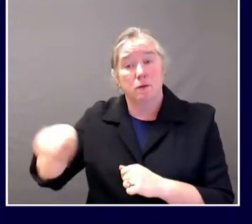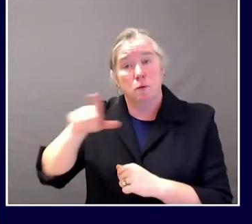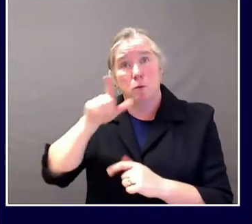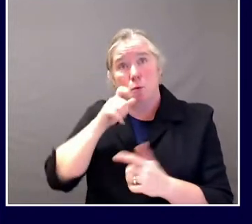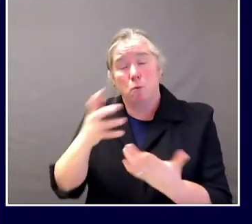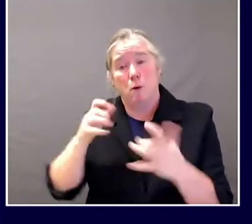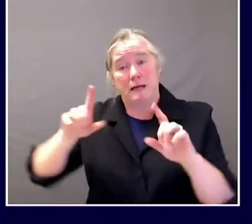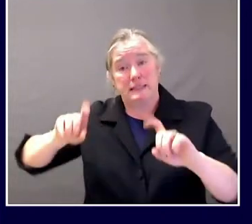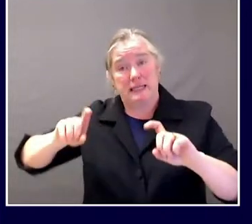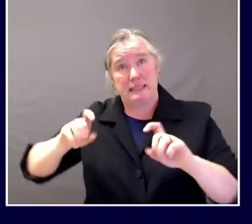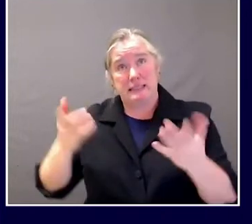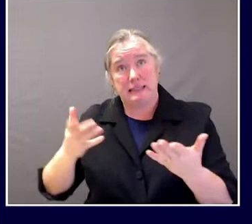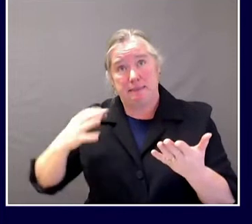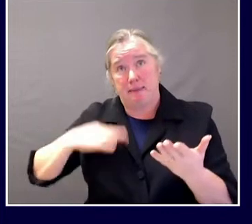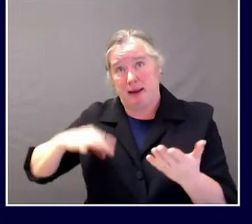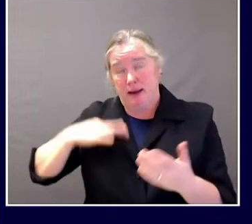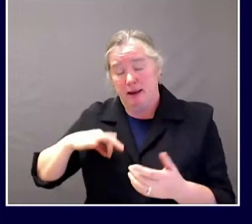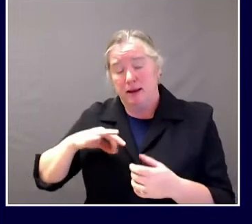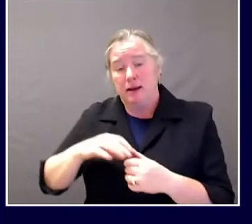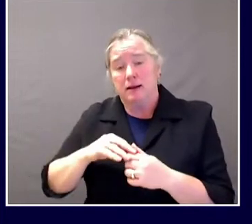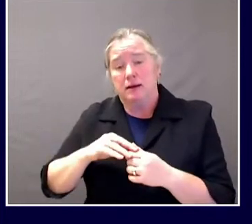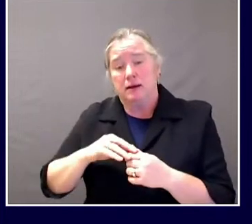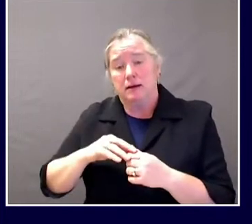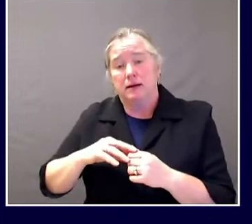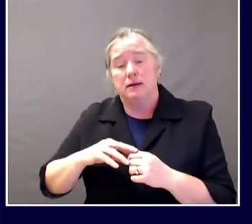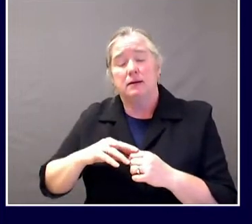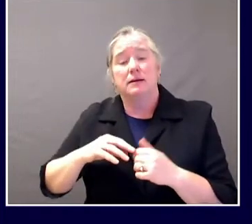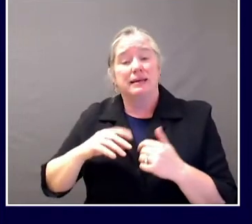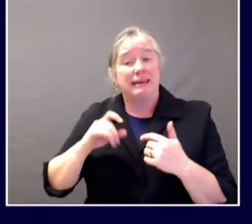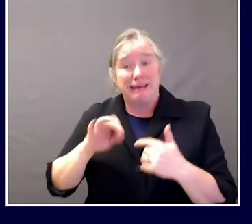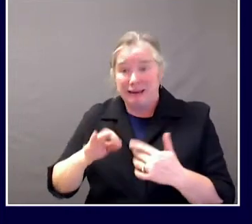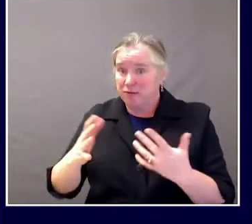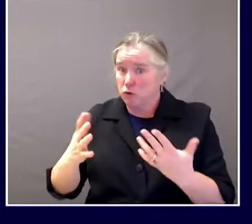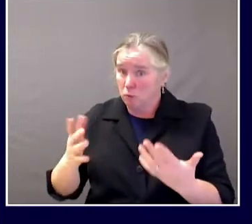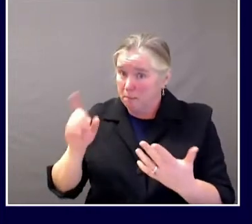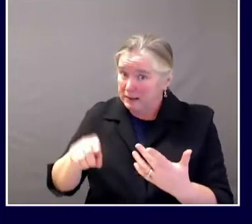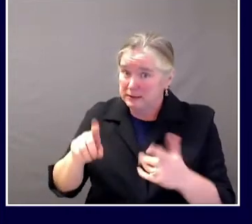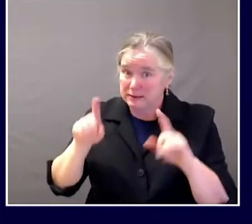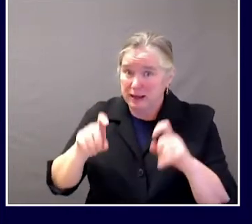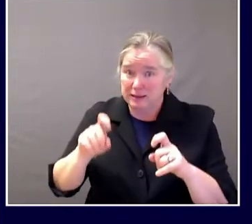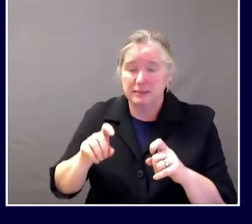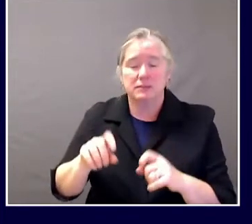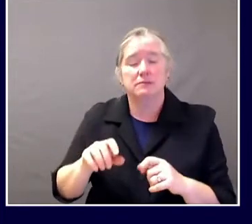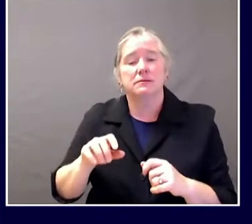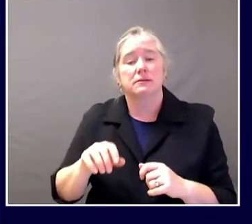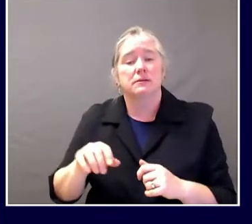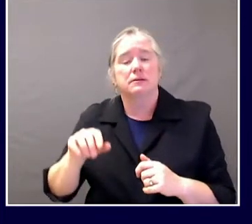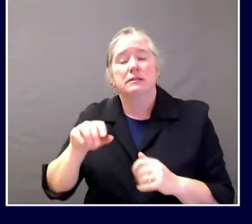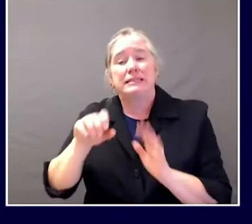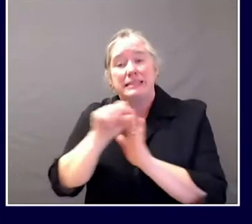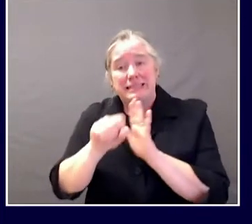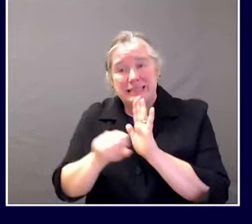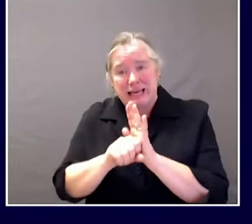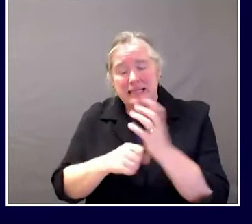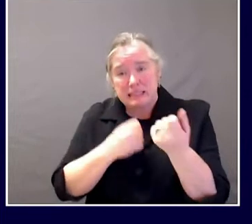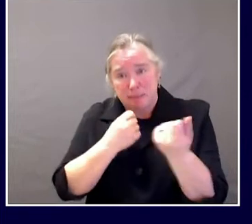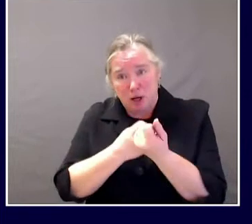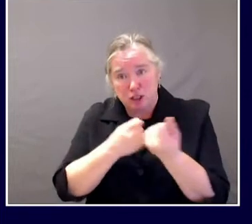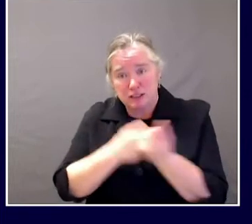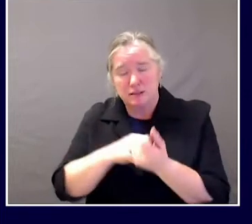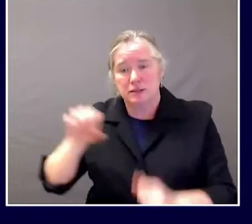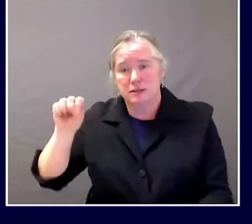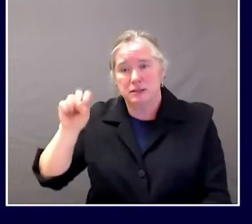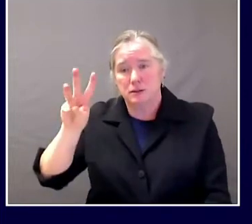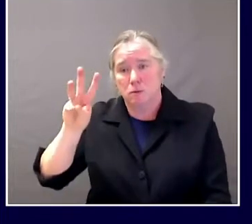tested in Maine, the state-sponsored swab and send sites, of which there are nearly 30 now, as well as